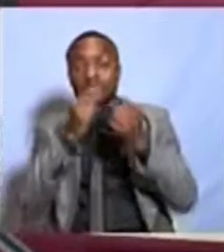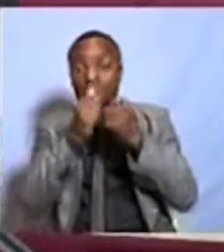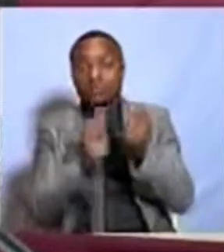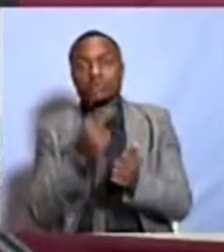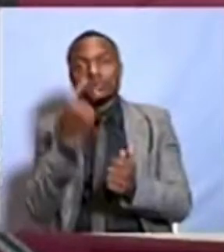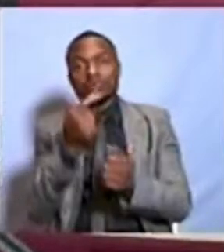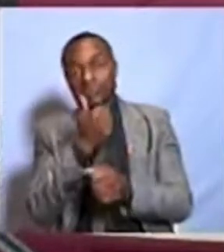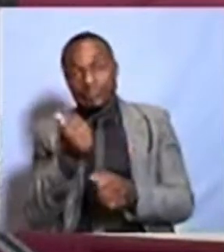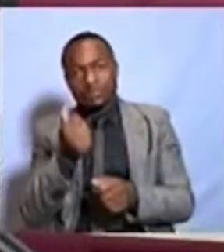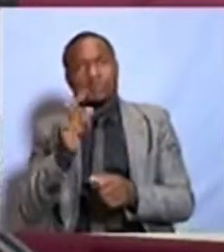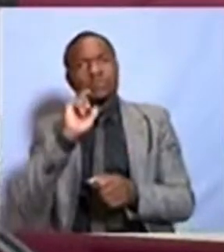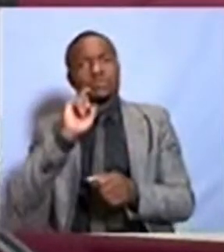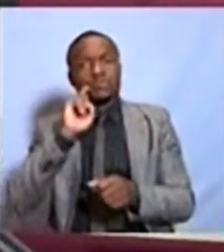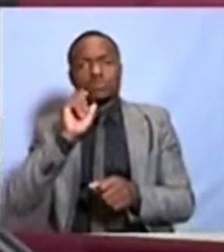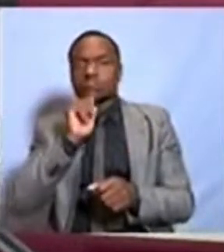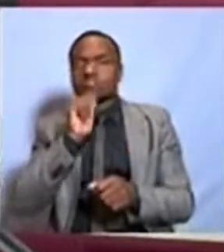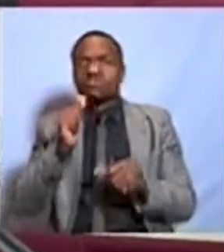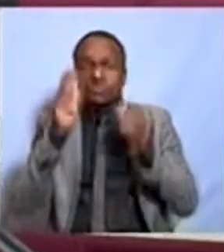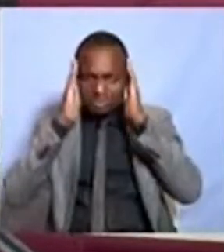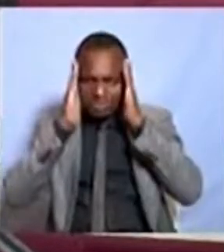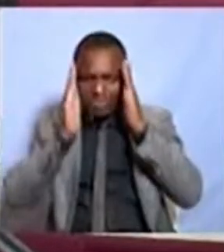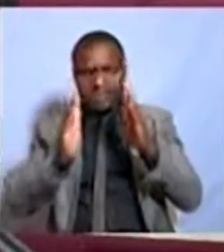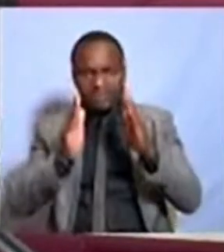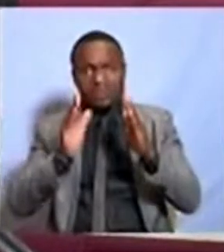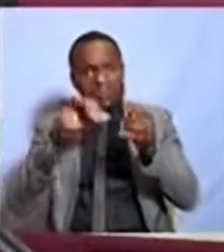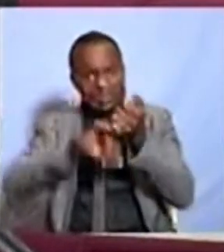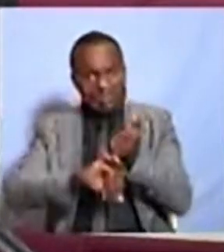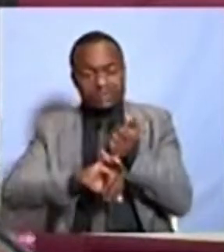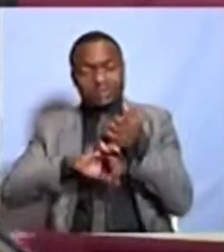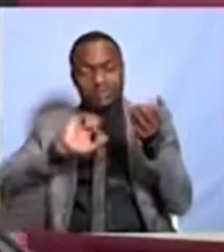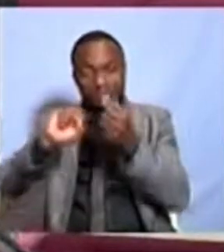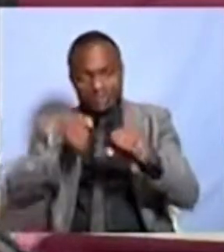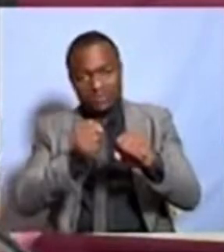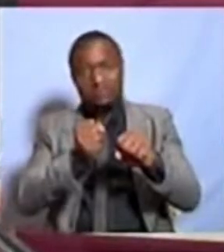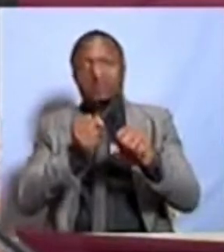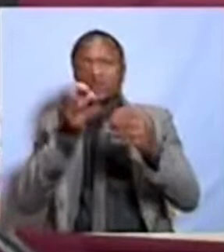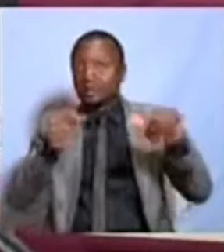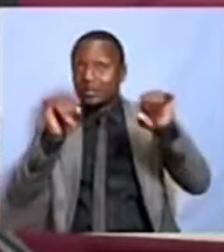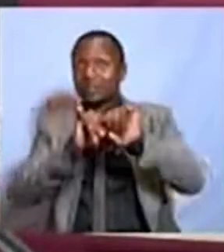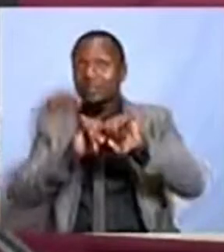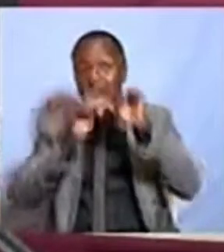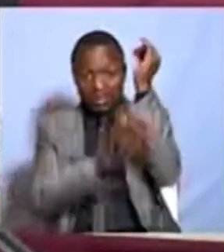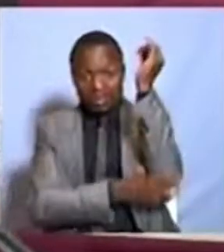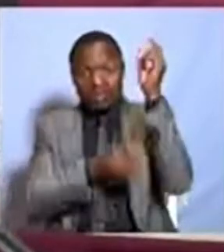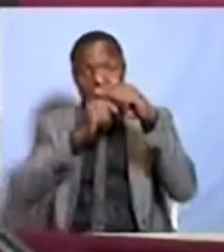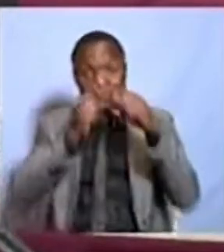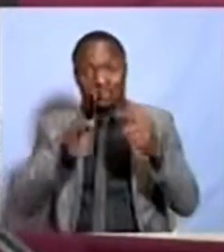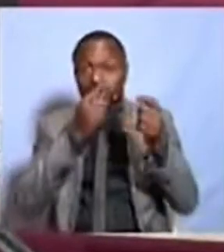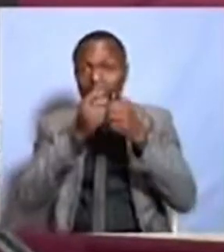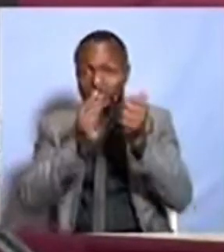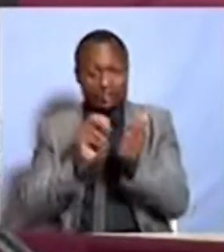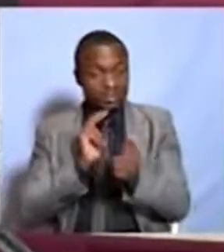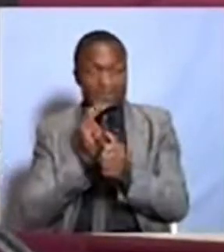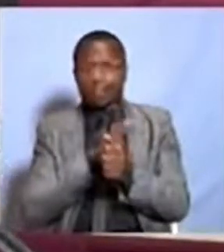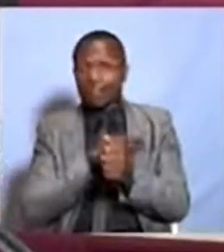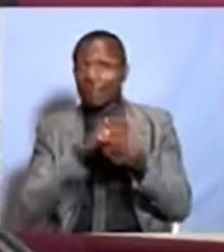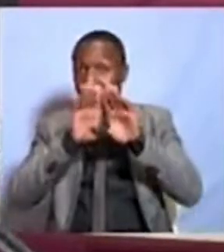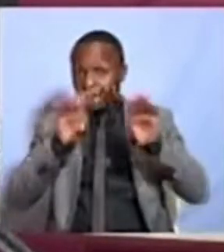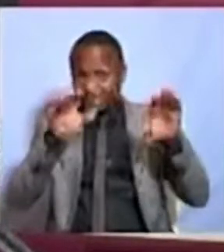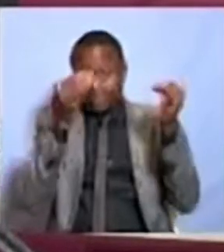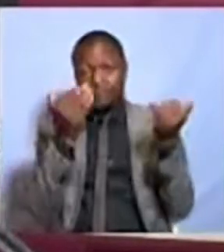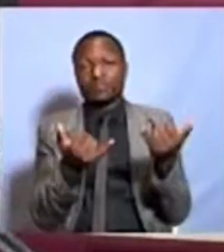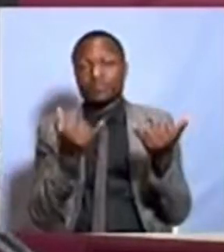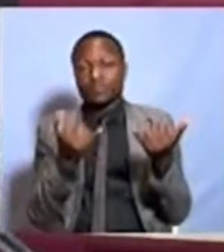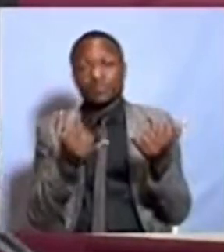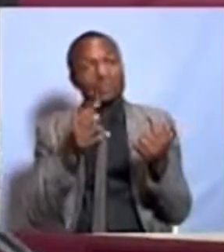just look at social protection as being key for the vulnerable, which it is, but it's also speaking to us at this level. So we also need